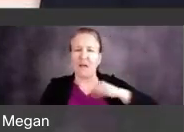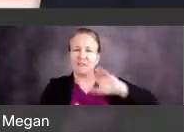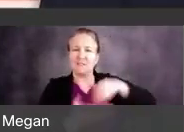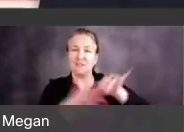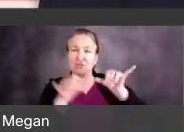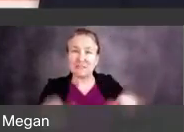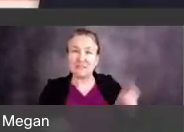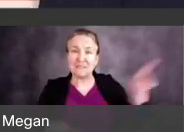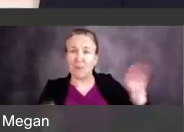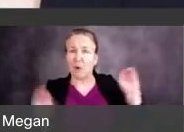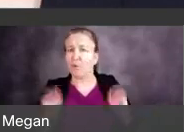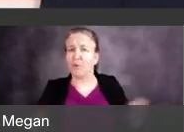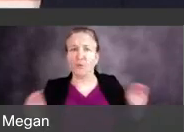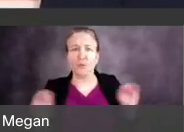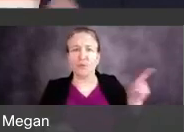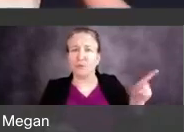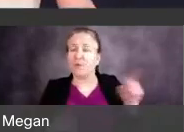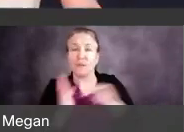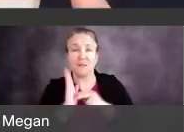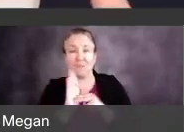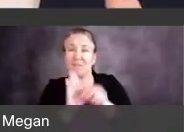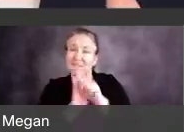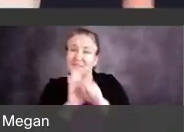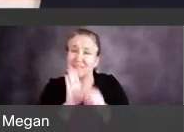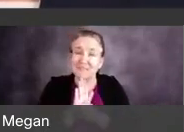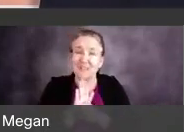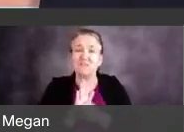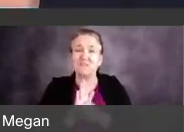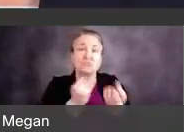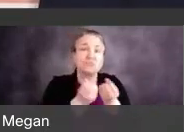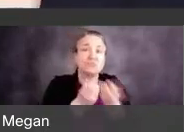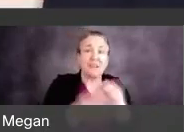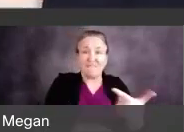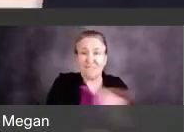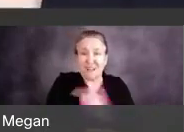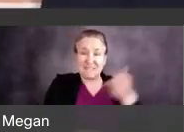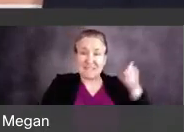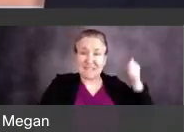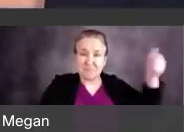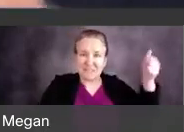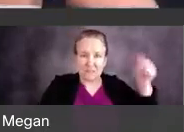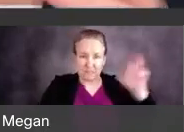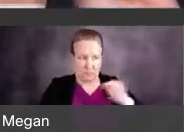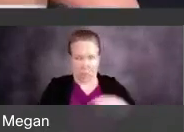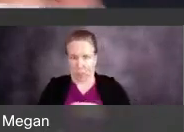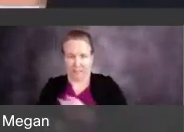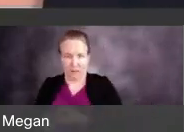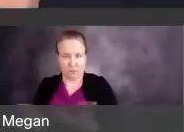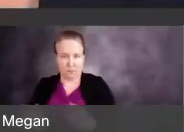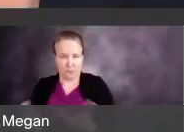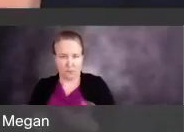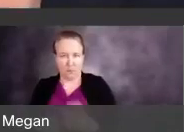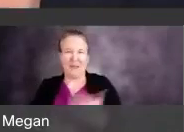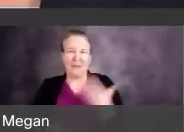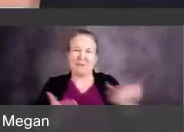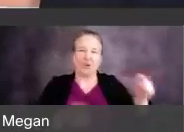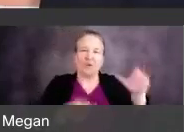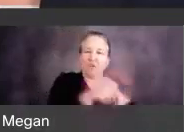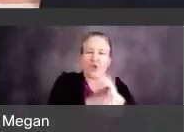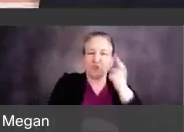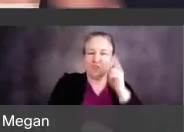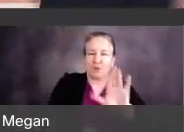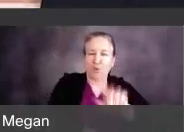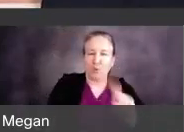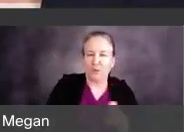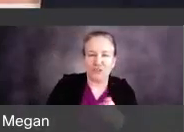system, and the state isn't giving vaccine themselves. So they may not quite have understood the question you were